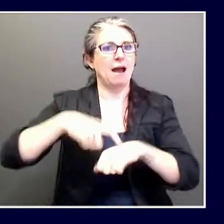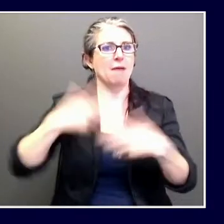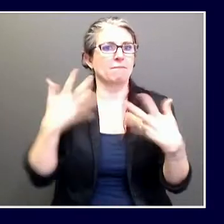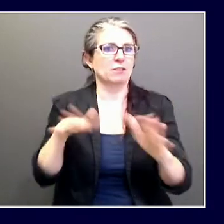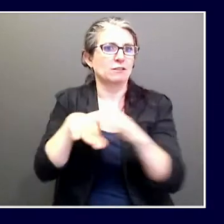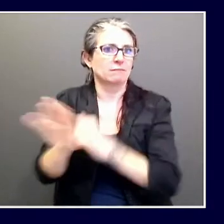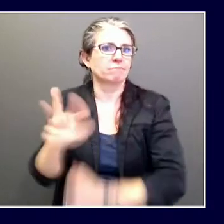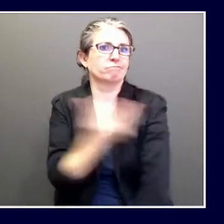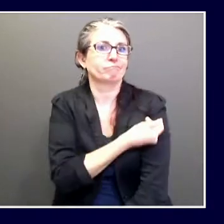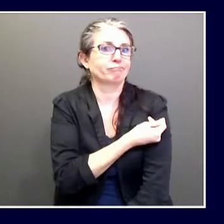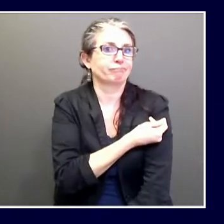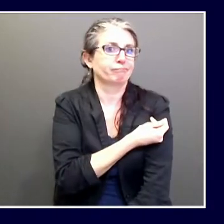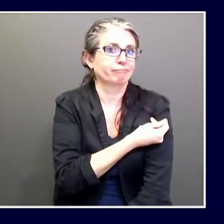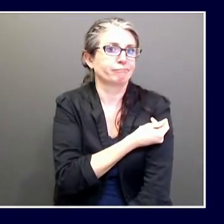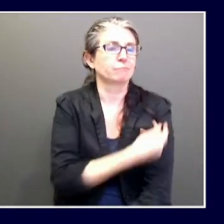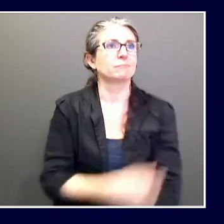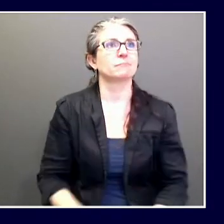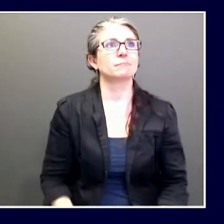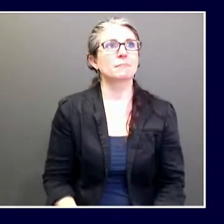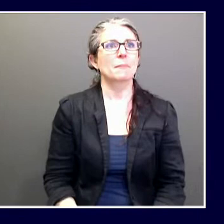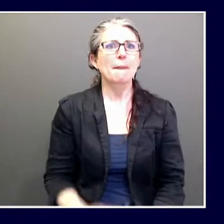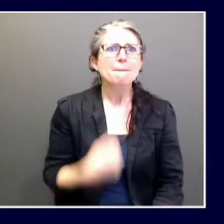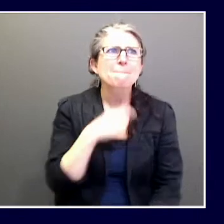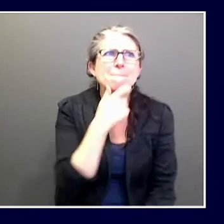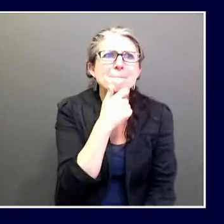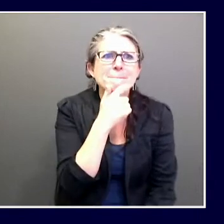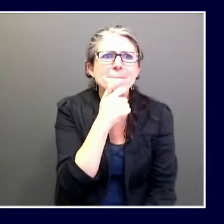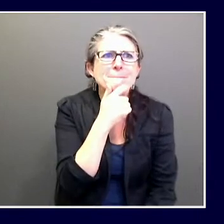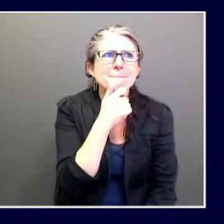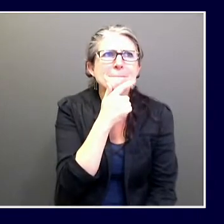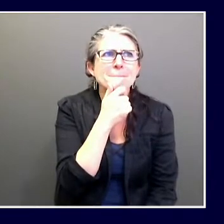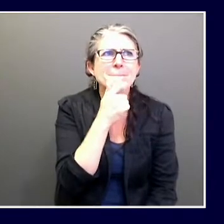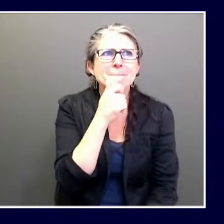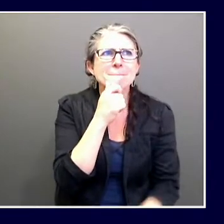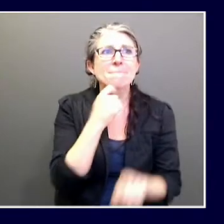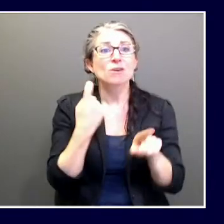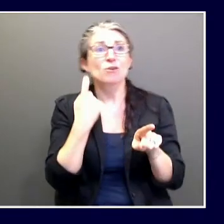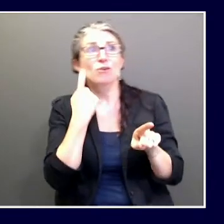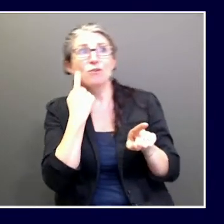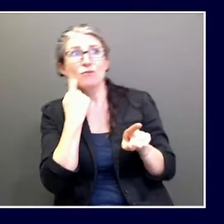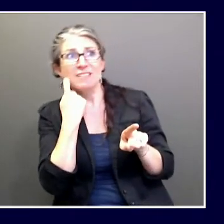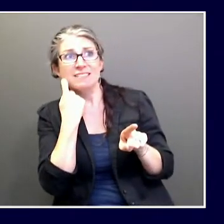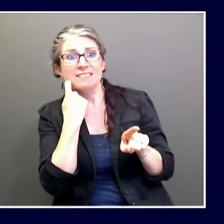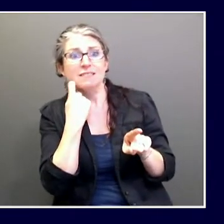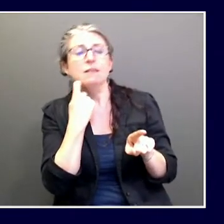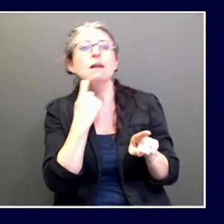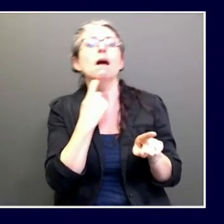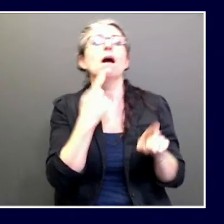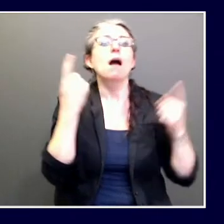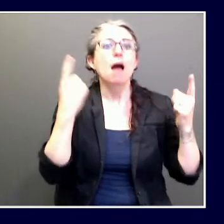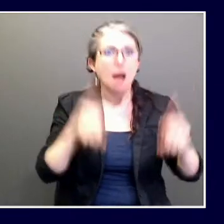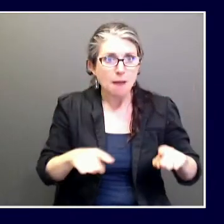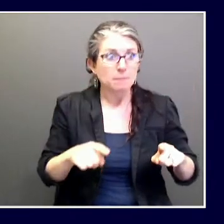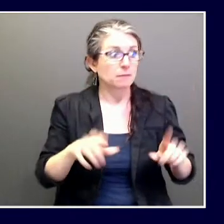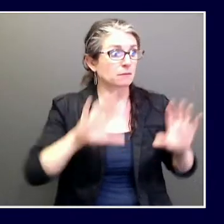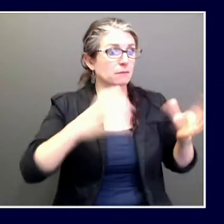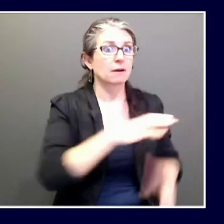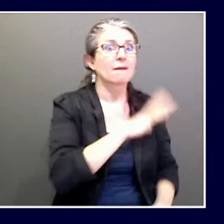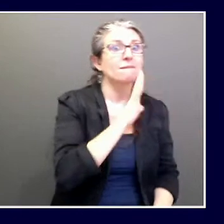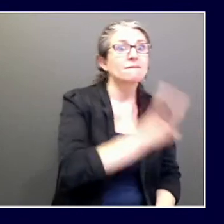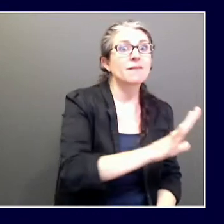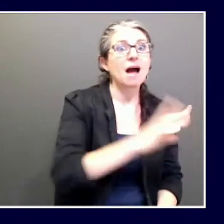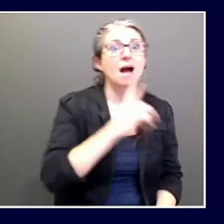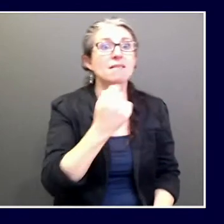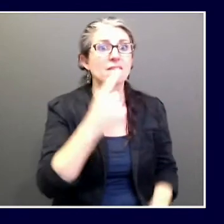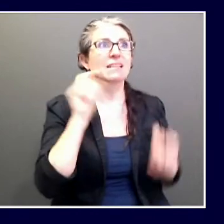look at the group that has been most recently made eligible for vaccines, those children aged 5 to 11. Maine is off to a strong